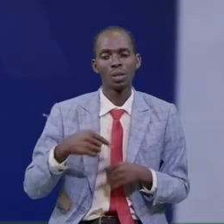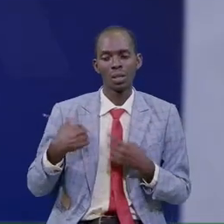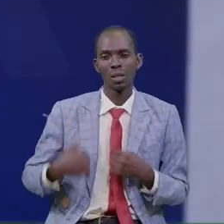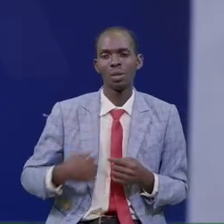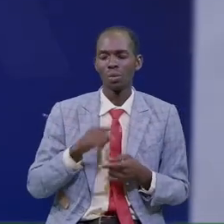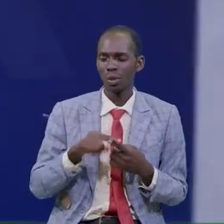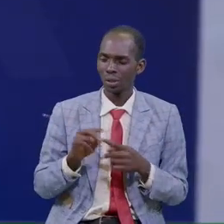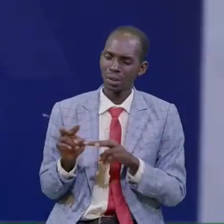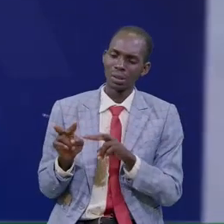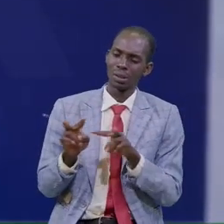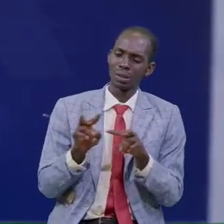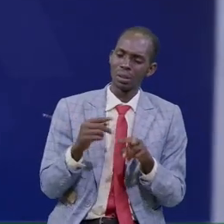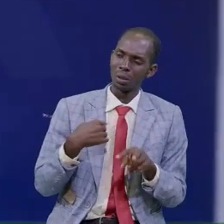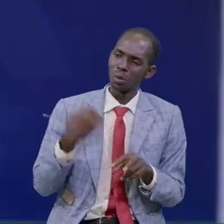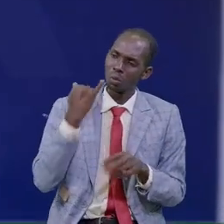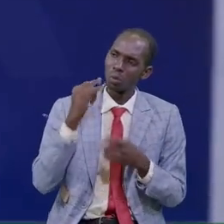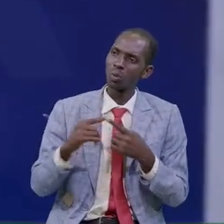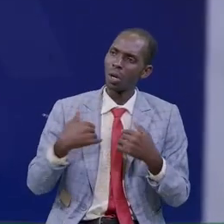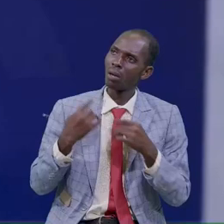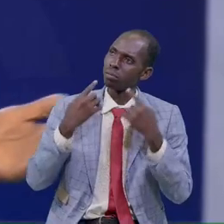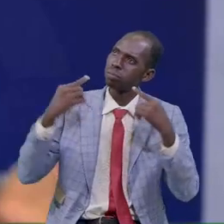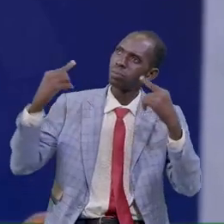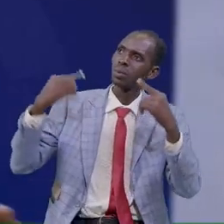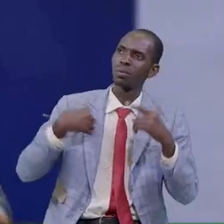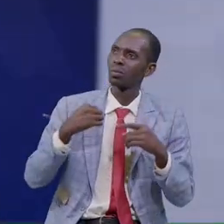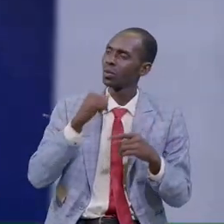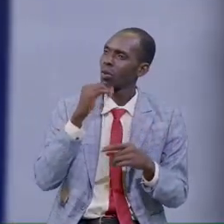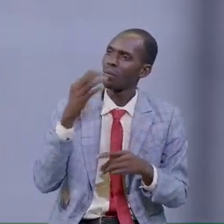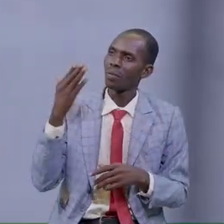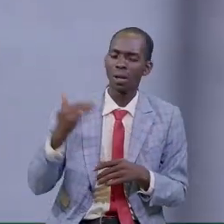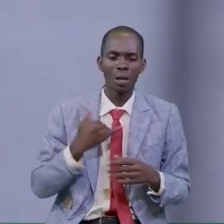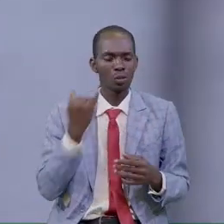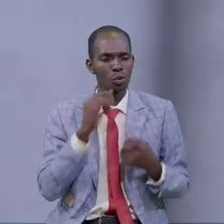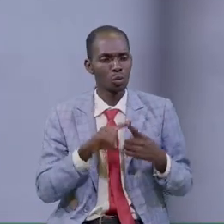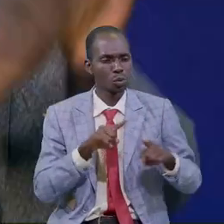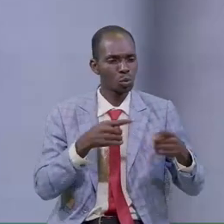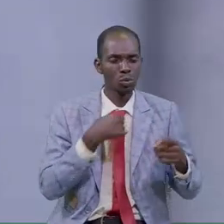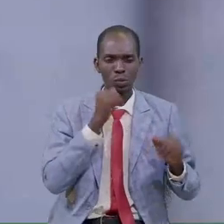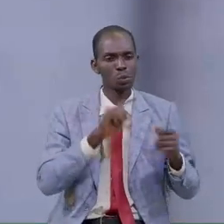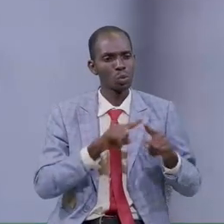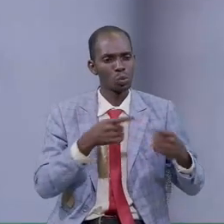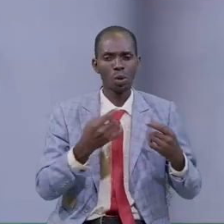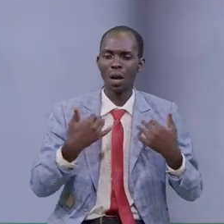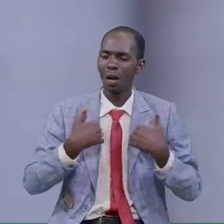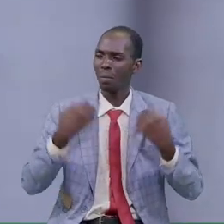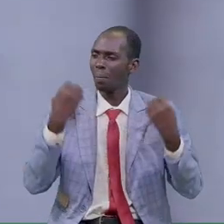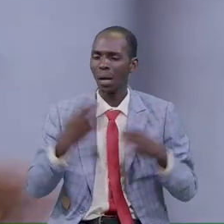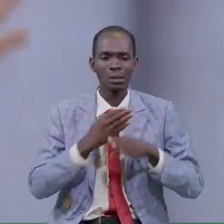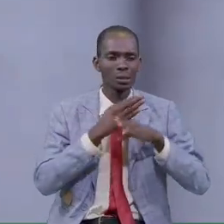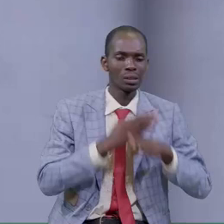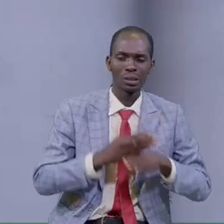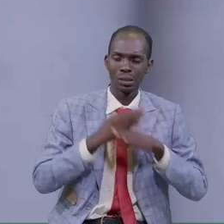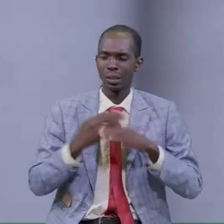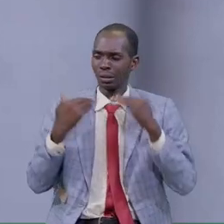there. I wasn't regardez, there. I should have gone there. Korongo. And there I have hindrances and limitations all around. All